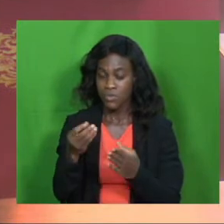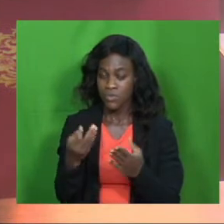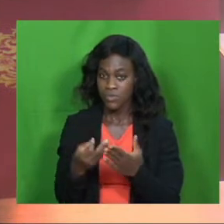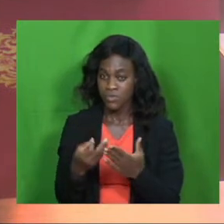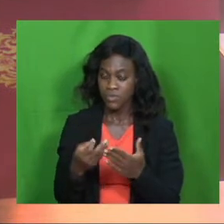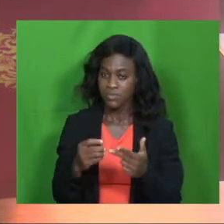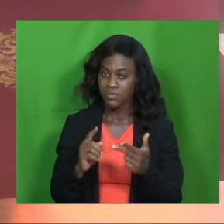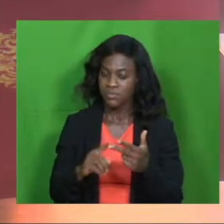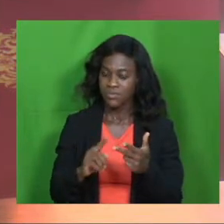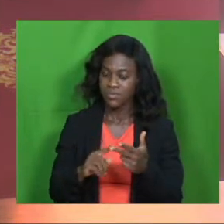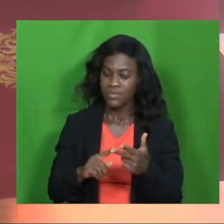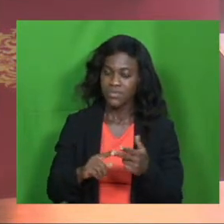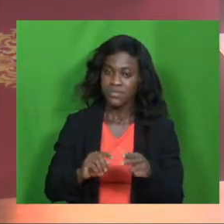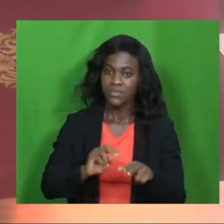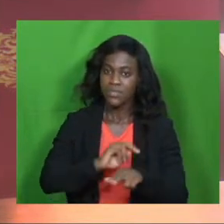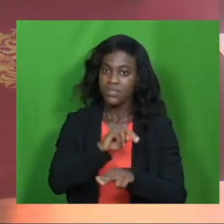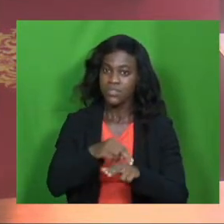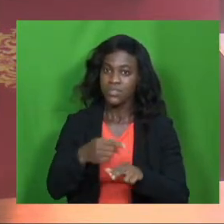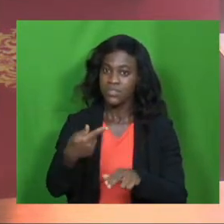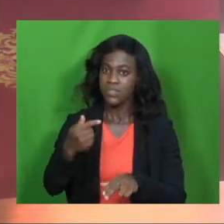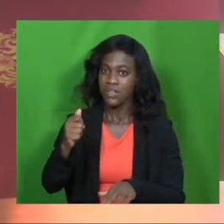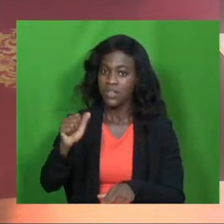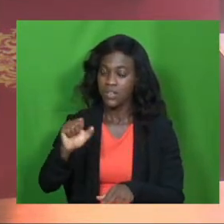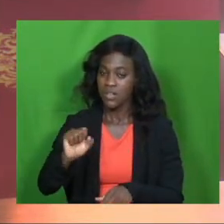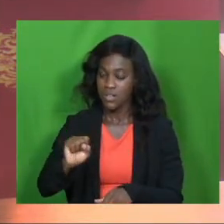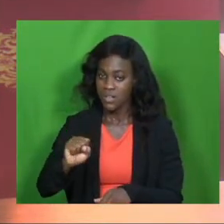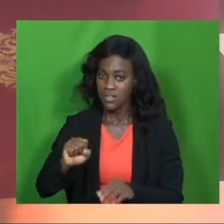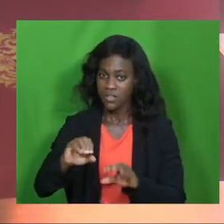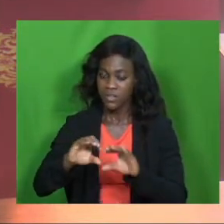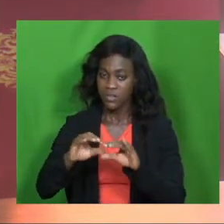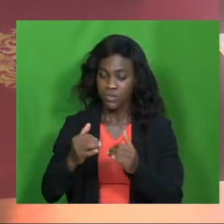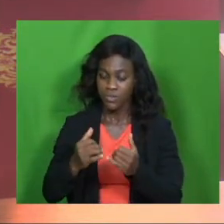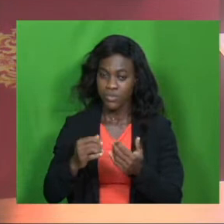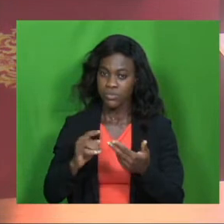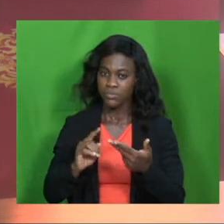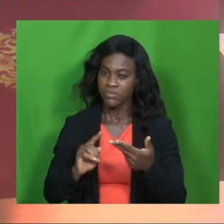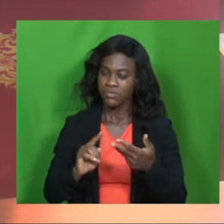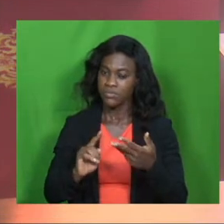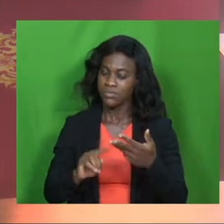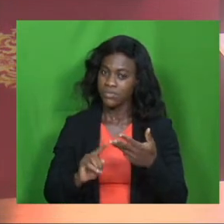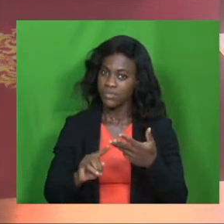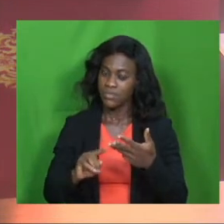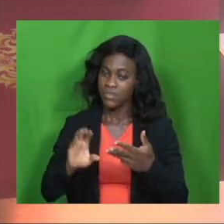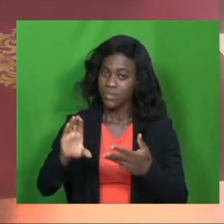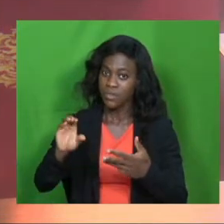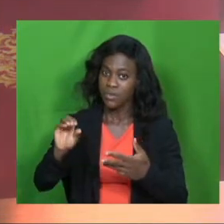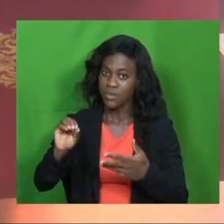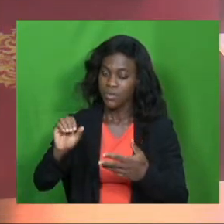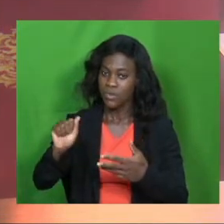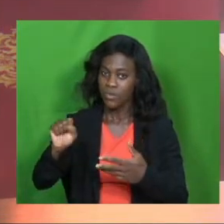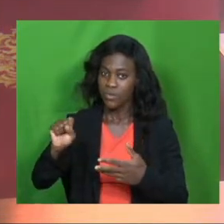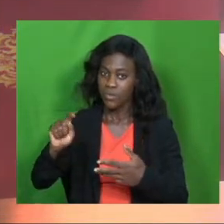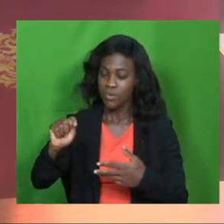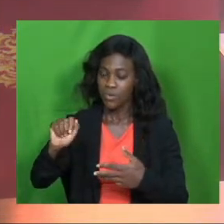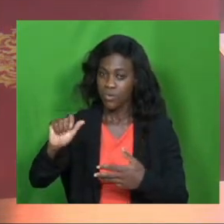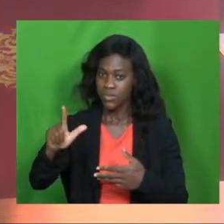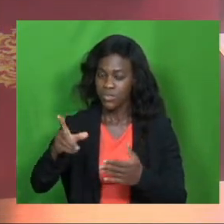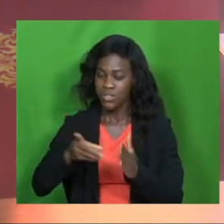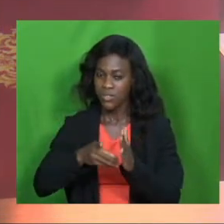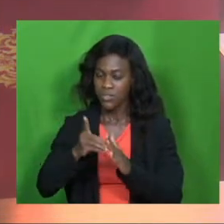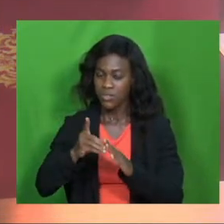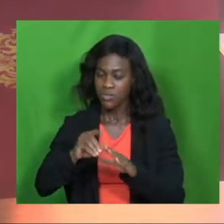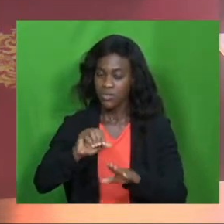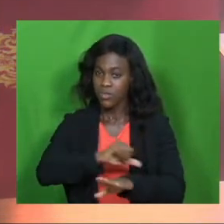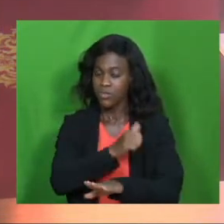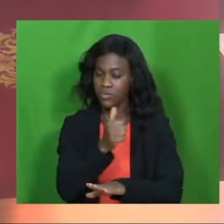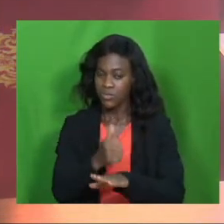National Gas Company. D, the Coastal Development Authority. E, the Ghana National